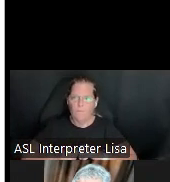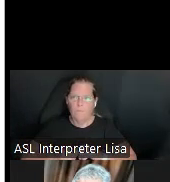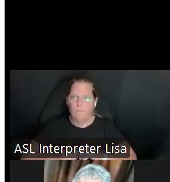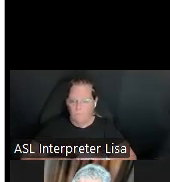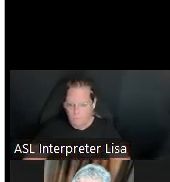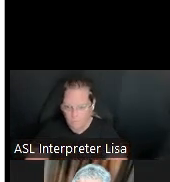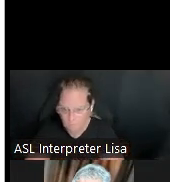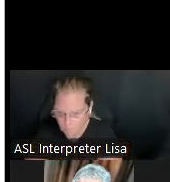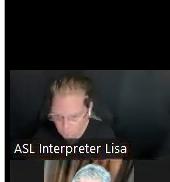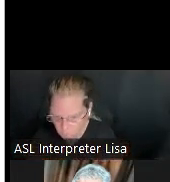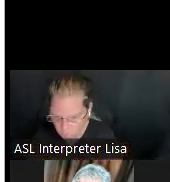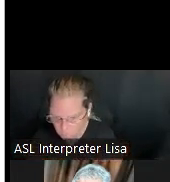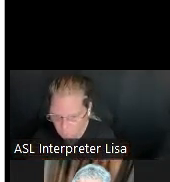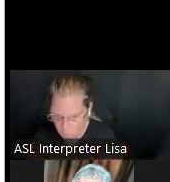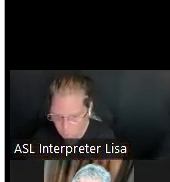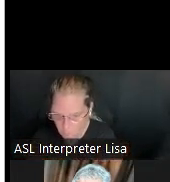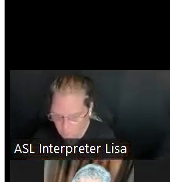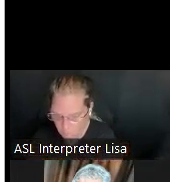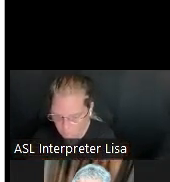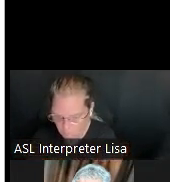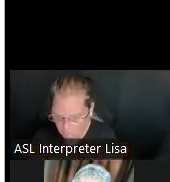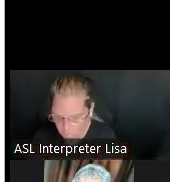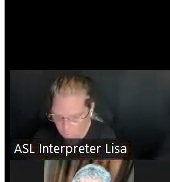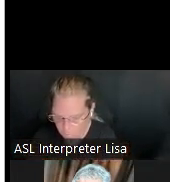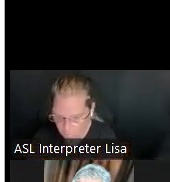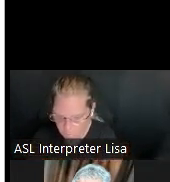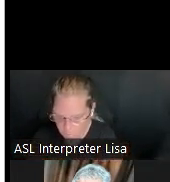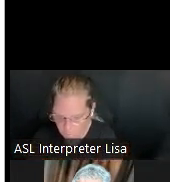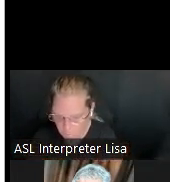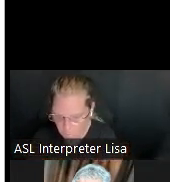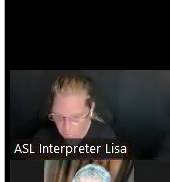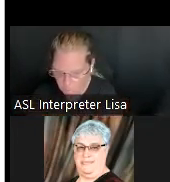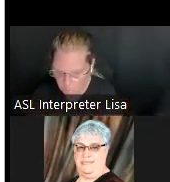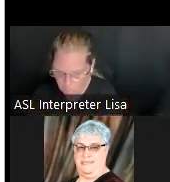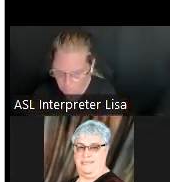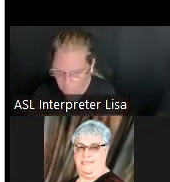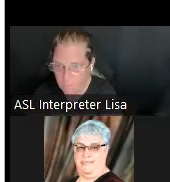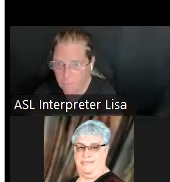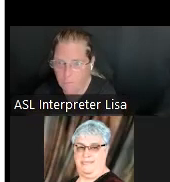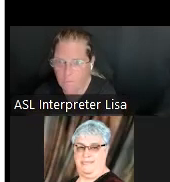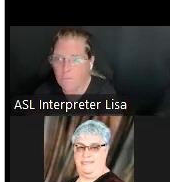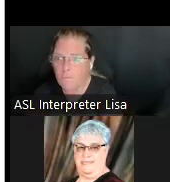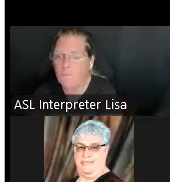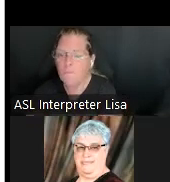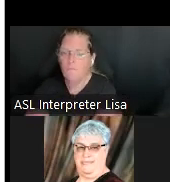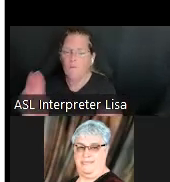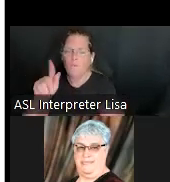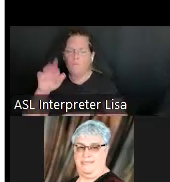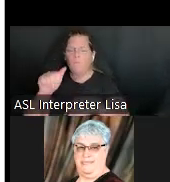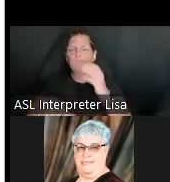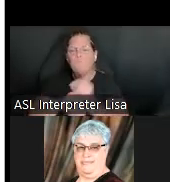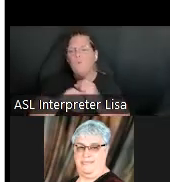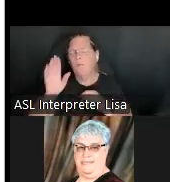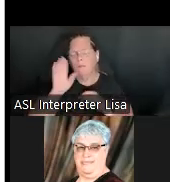I don't know if anybody else had any comment. I'll just add to that. Right. We know in general that yes,